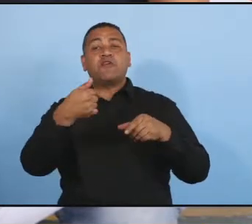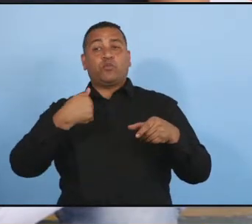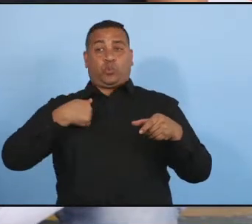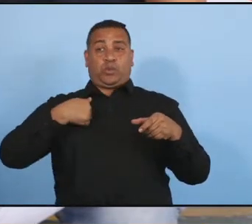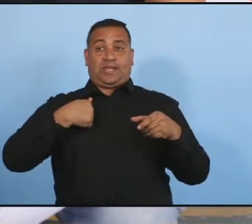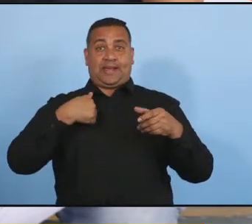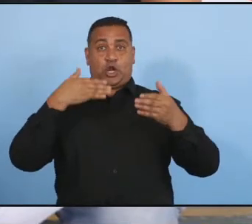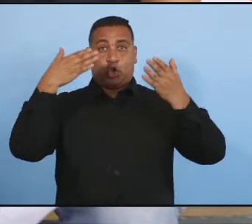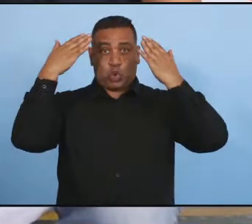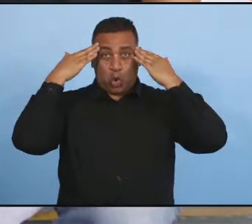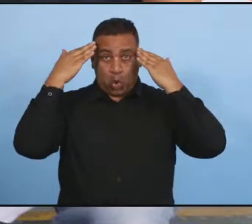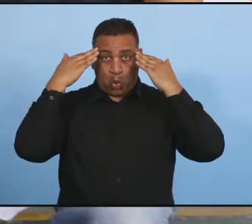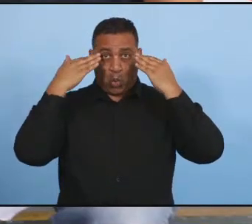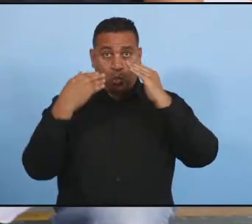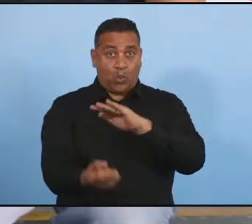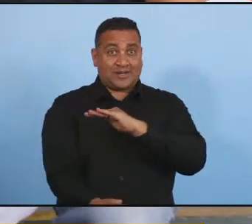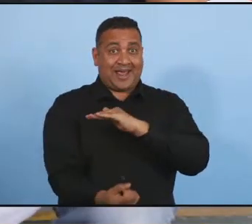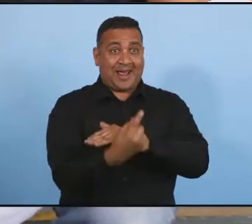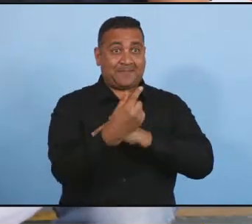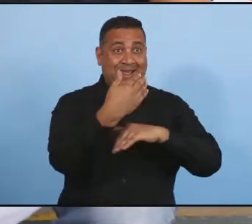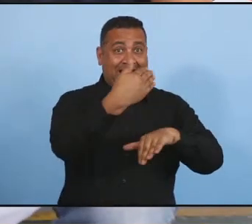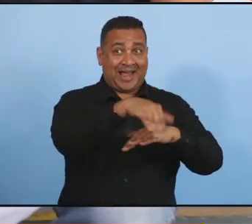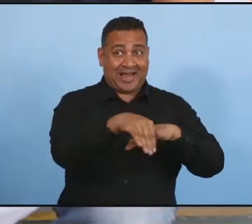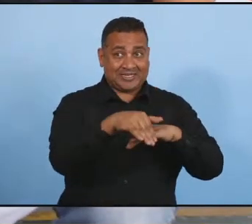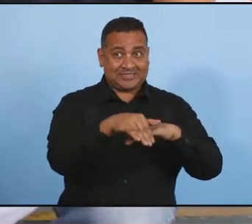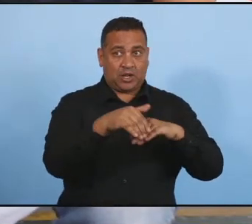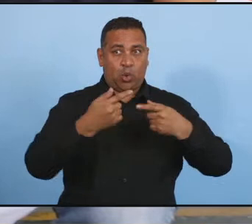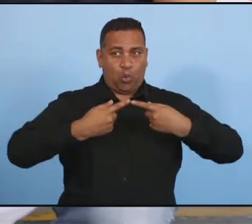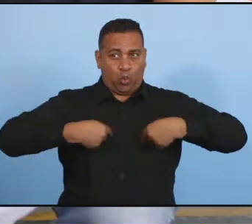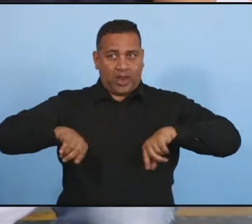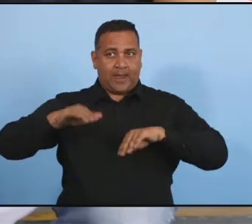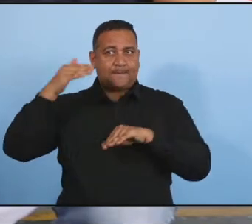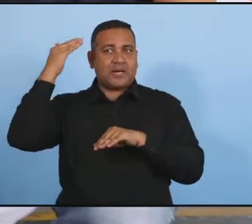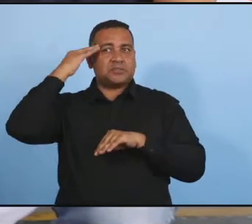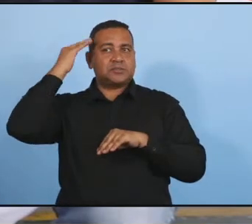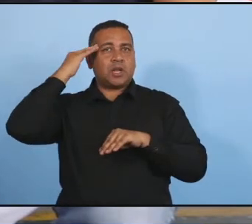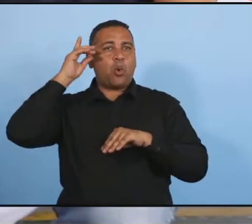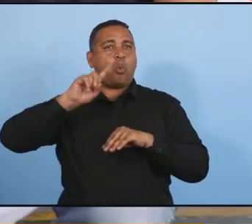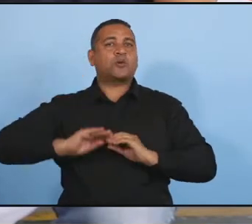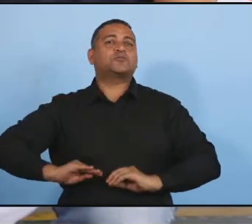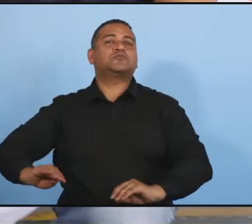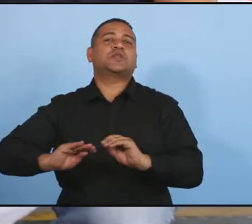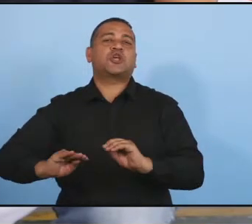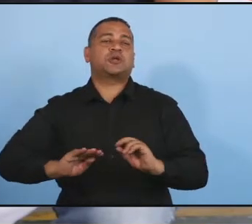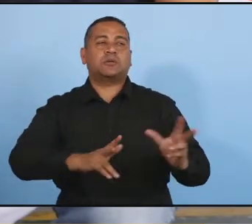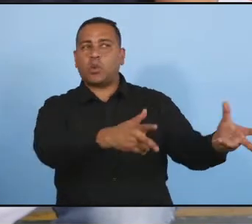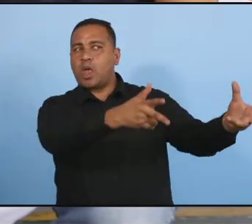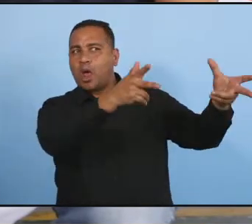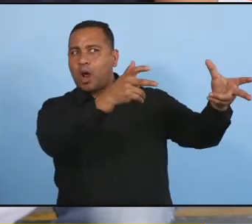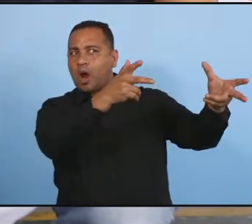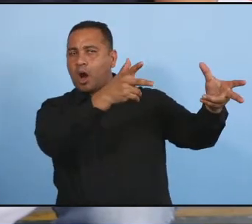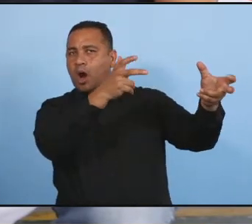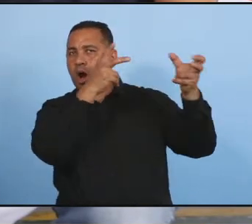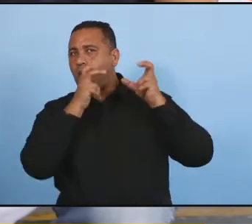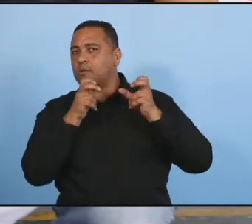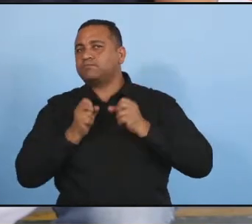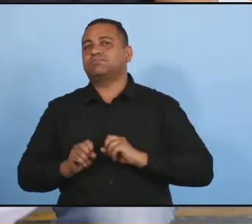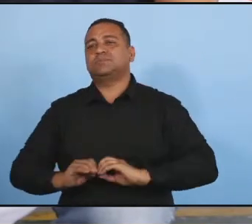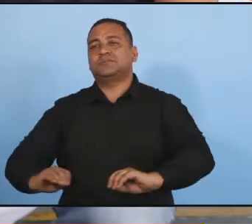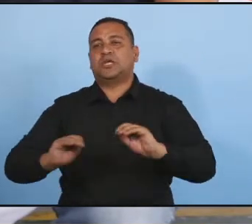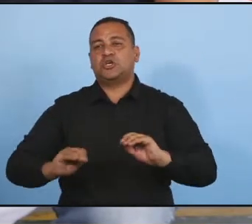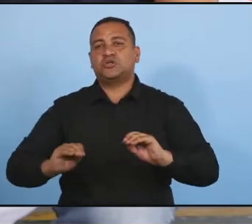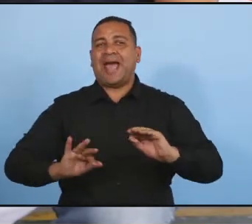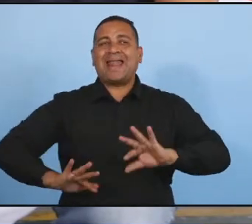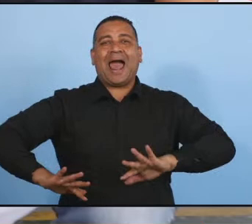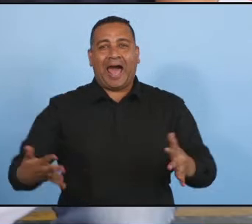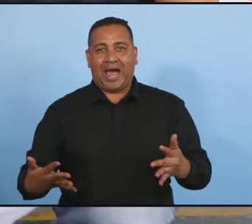outside, we then know what to teach. We know where to pitch the classes, what to do, what is expected of us, what do